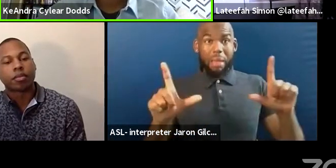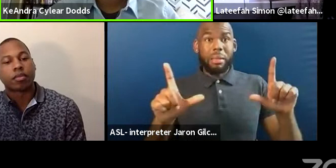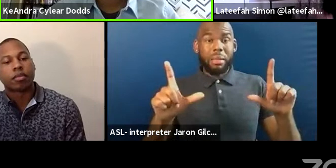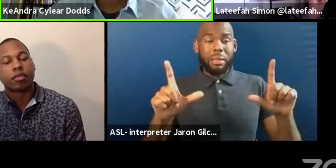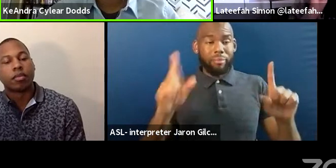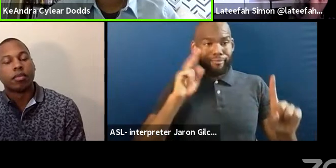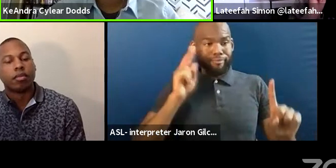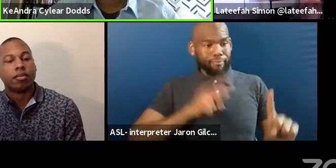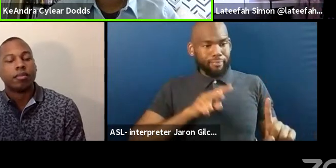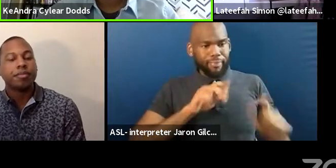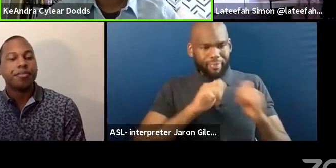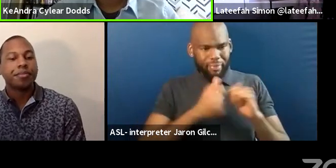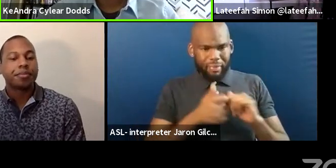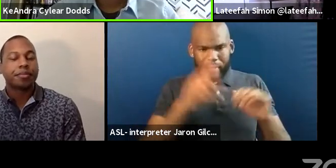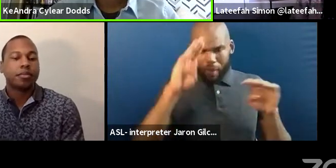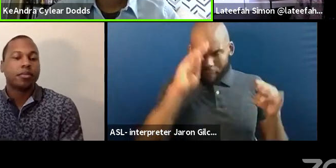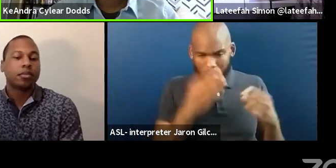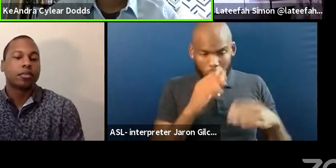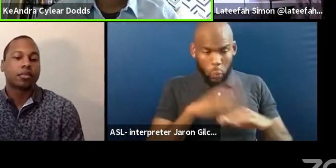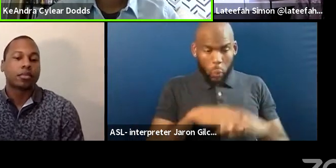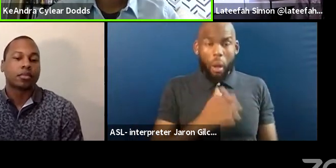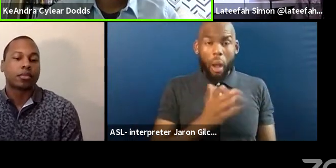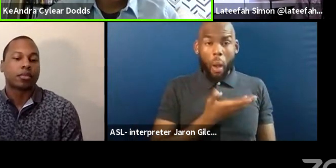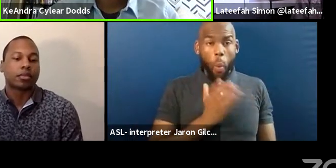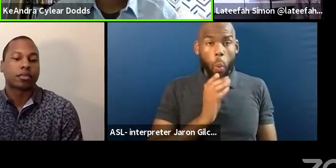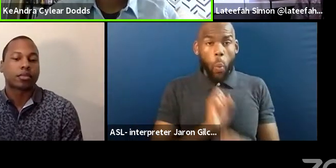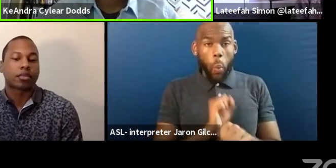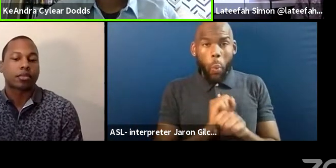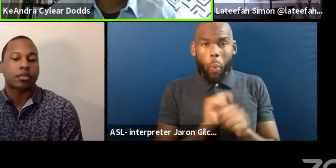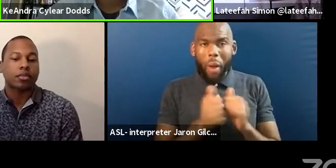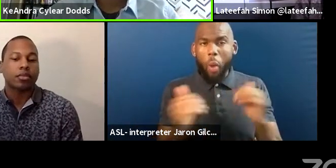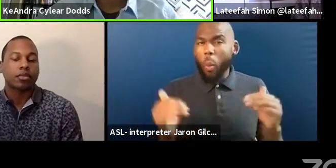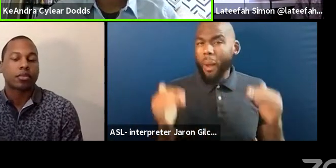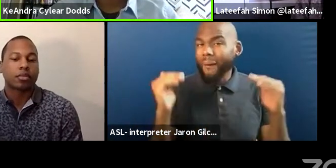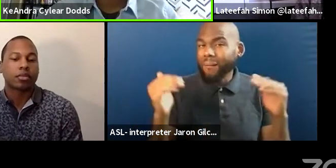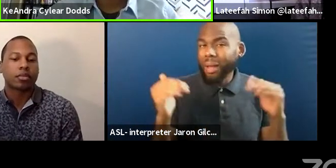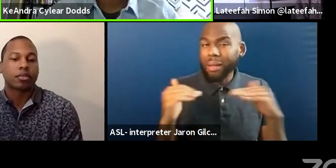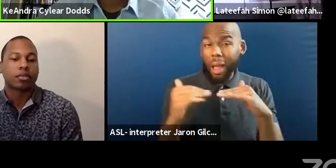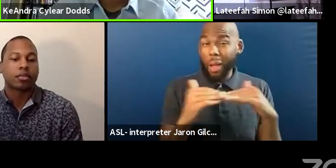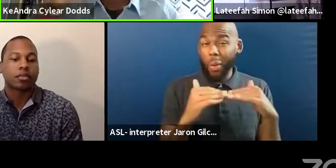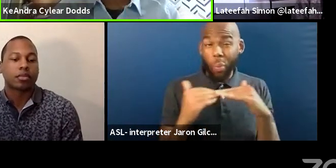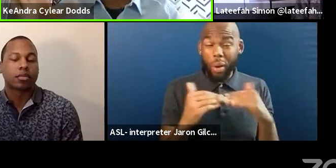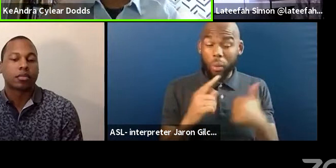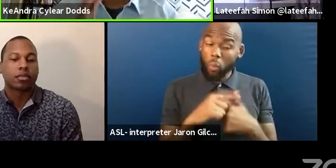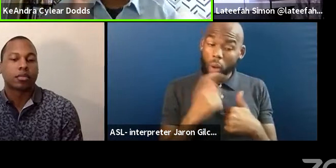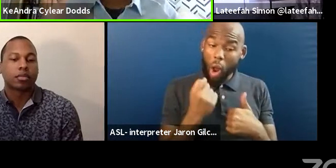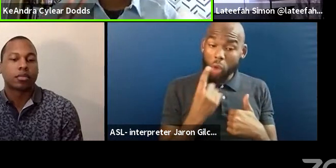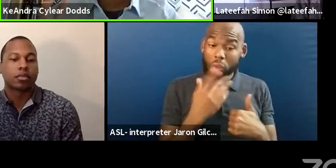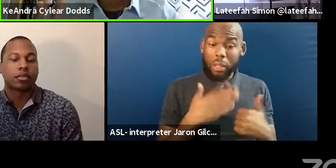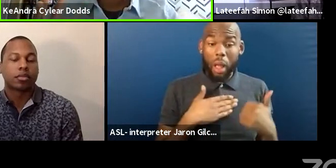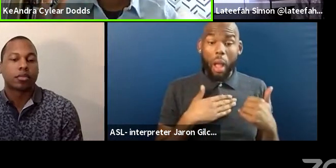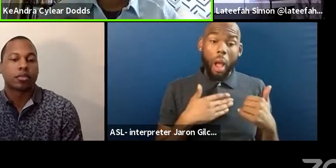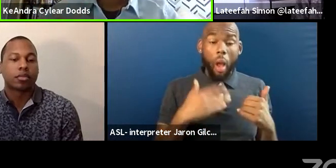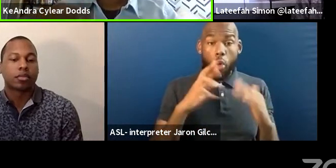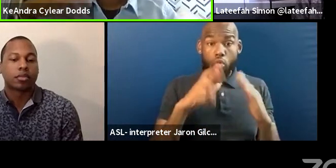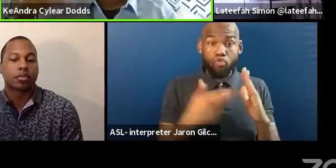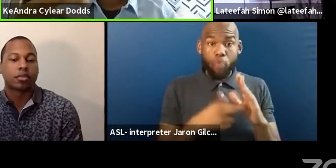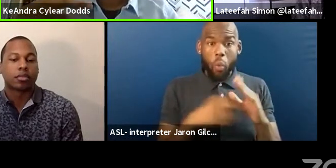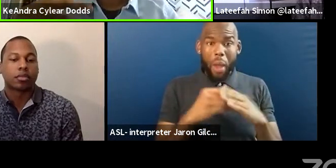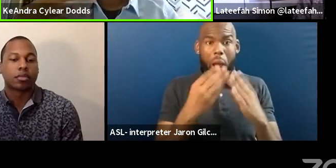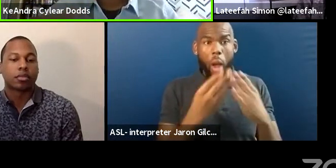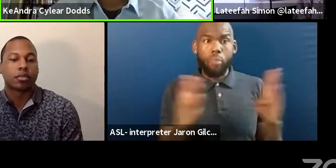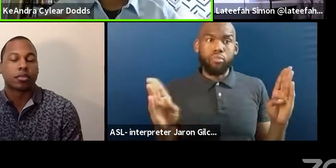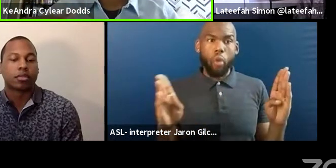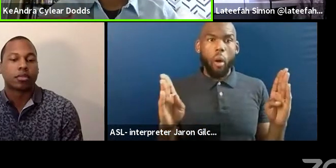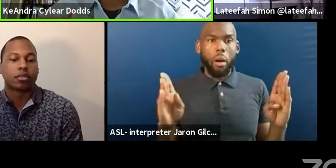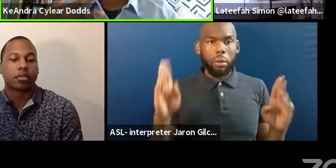on our work and how we advance equity is, one, understanding our role in a broader land use context, but